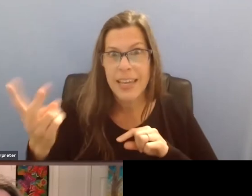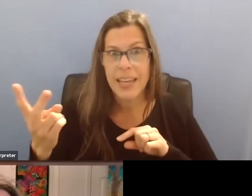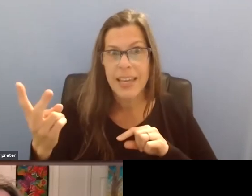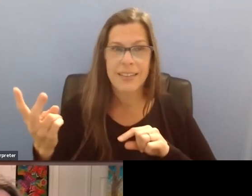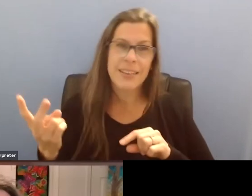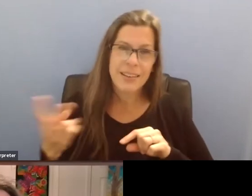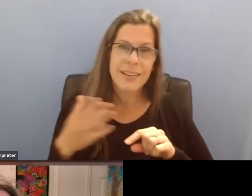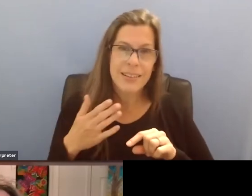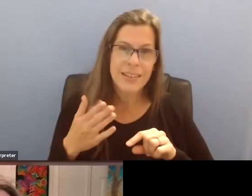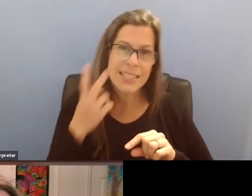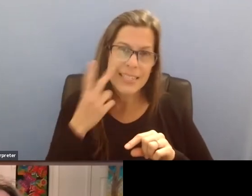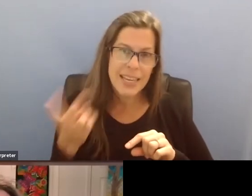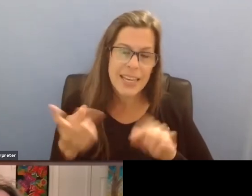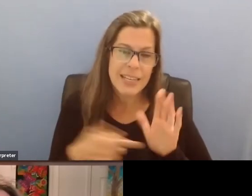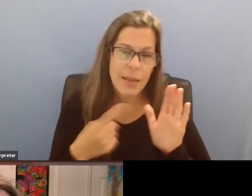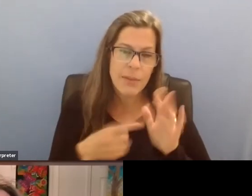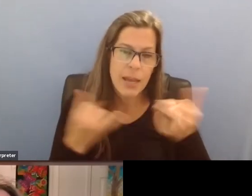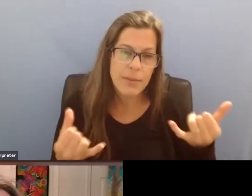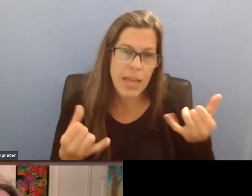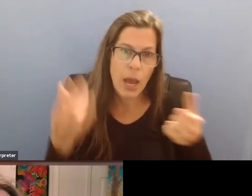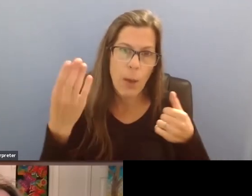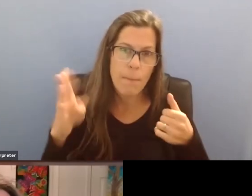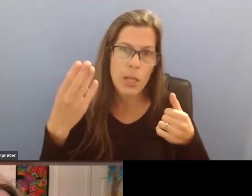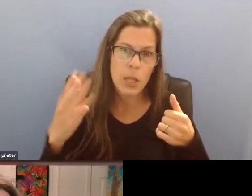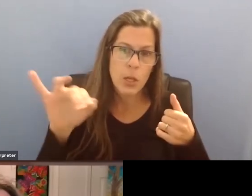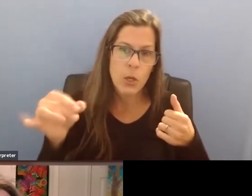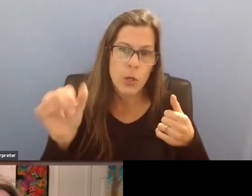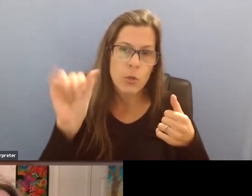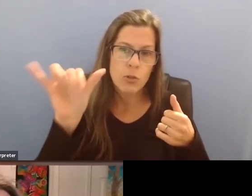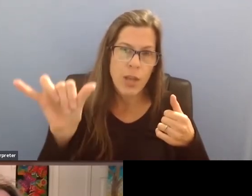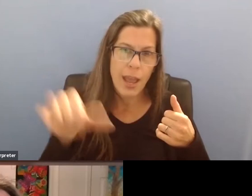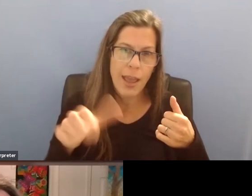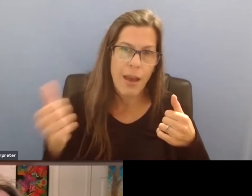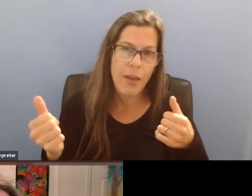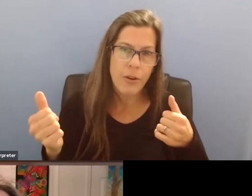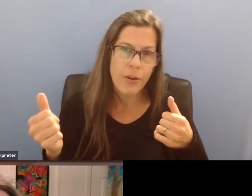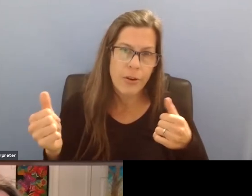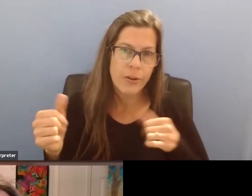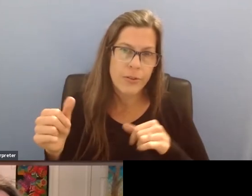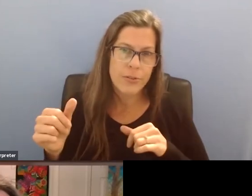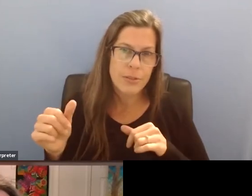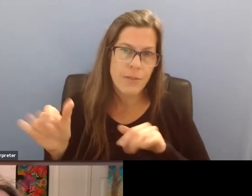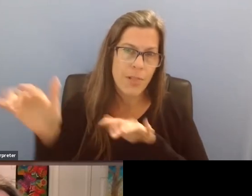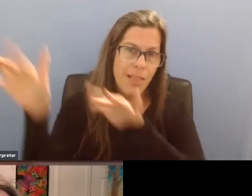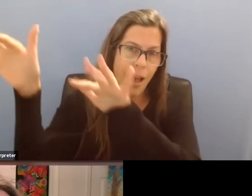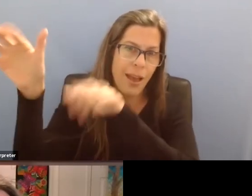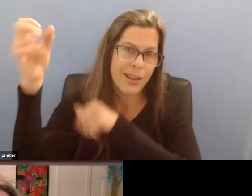once in a while a robin clucking. They don't all migrate, some of them do, but not all of them. But